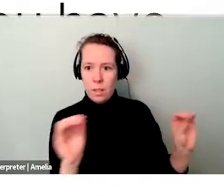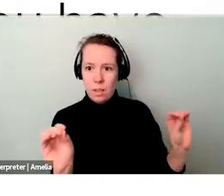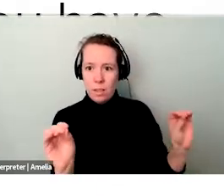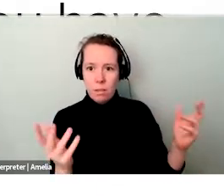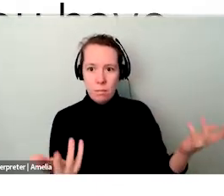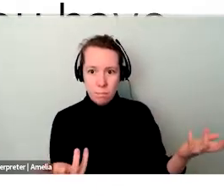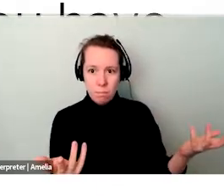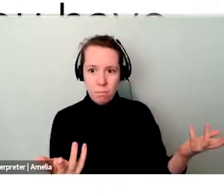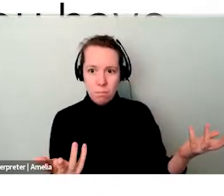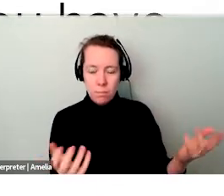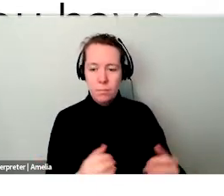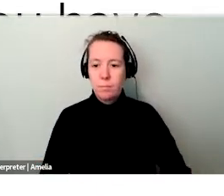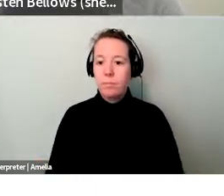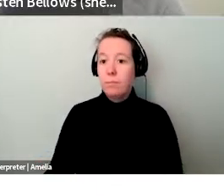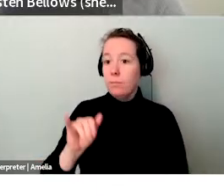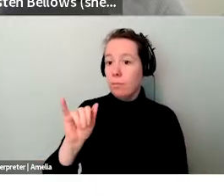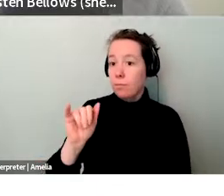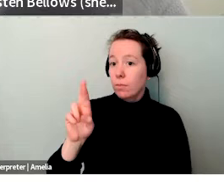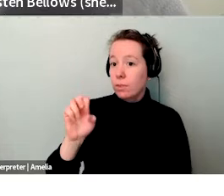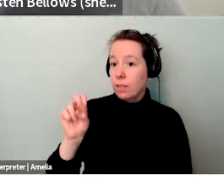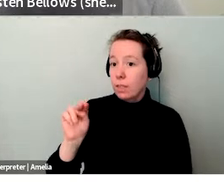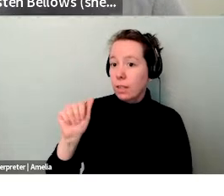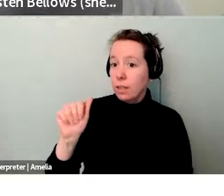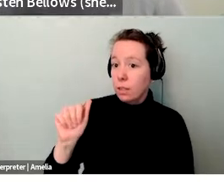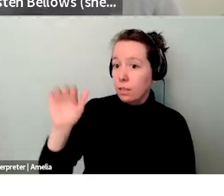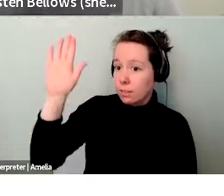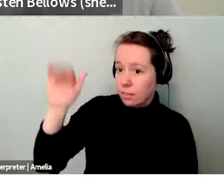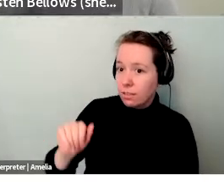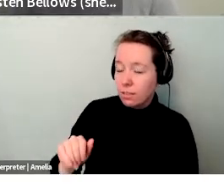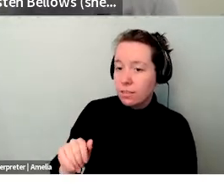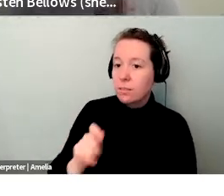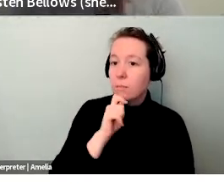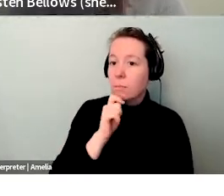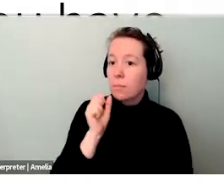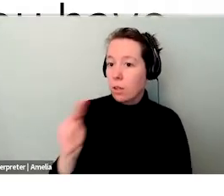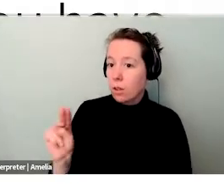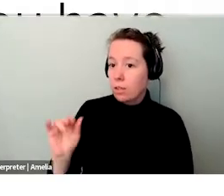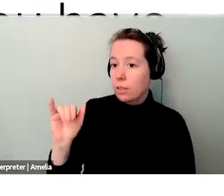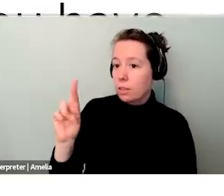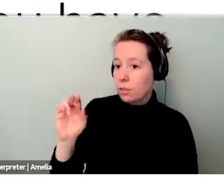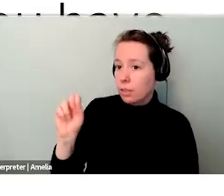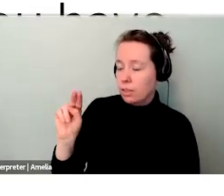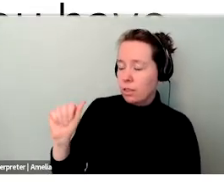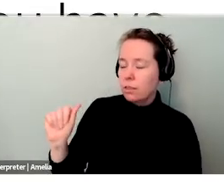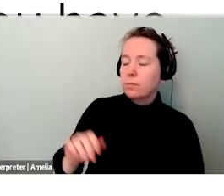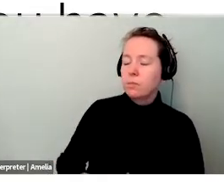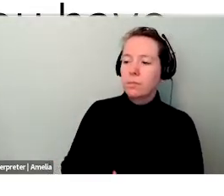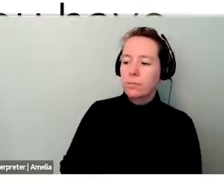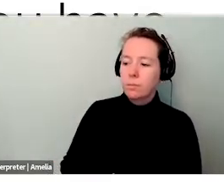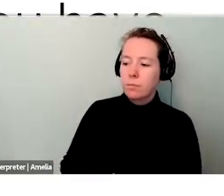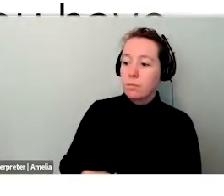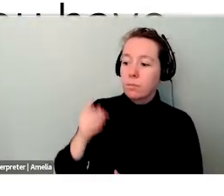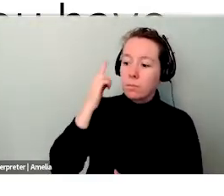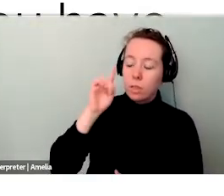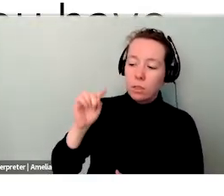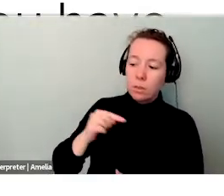Irina has her hand up. Okay, Irina, sorry. Oh, no worries. Yeah, for me, it's the